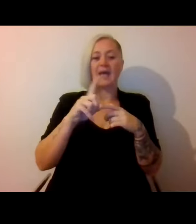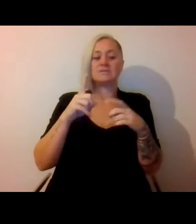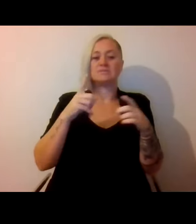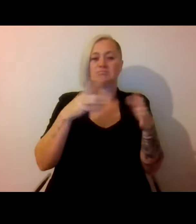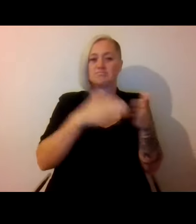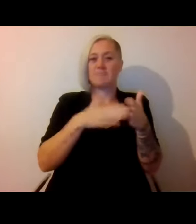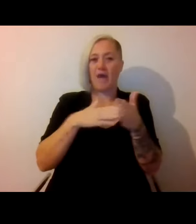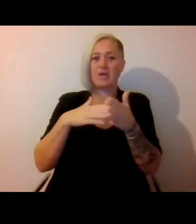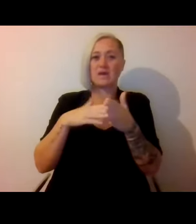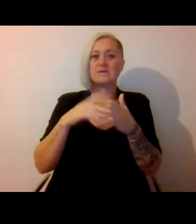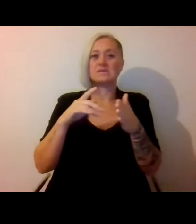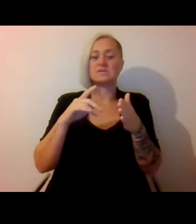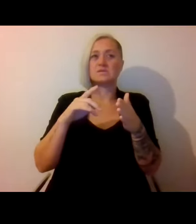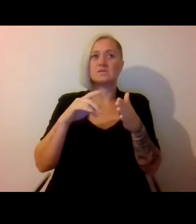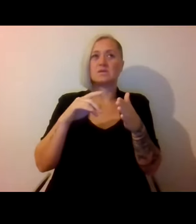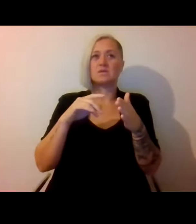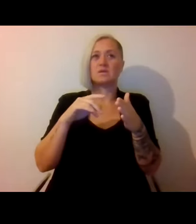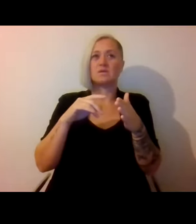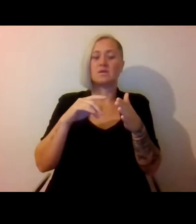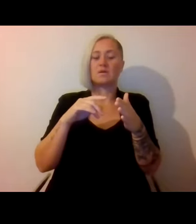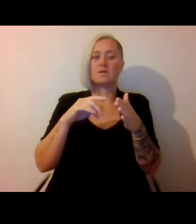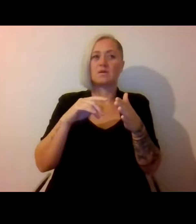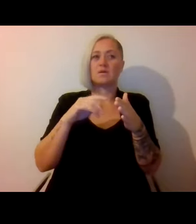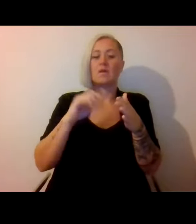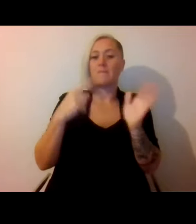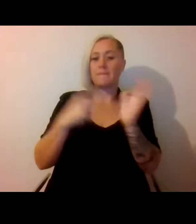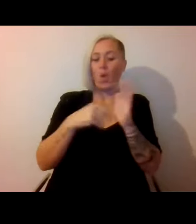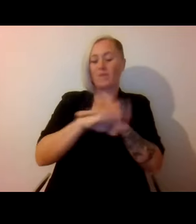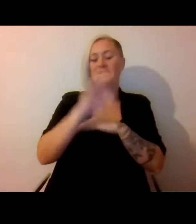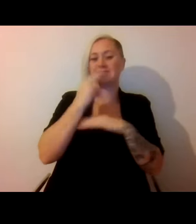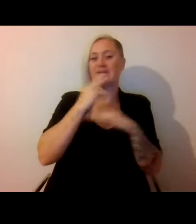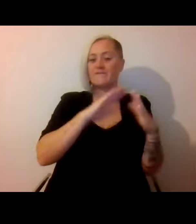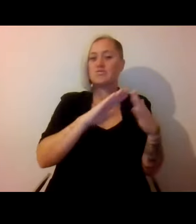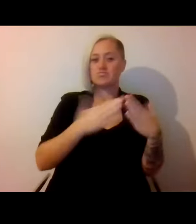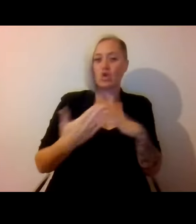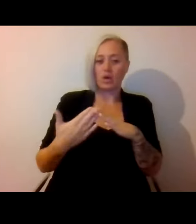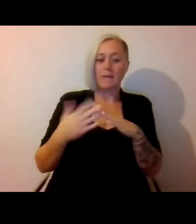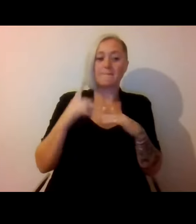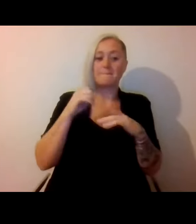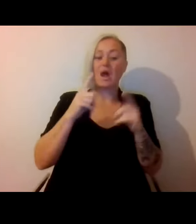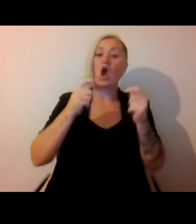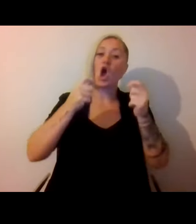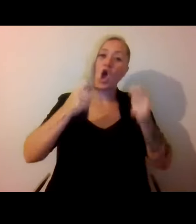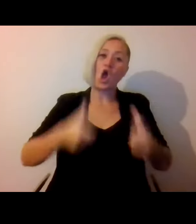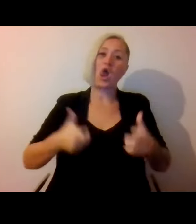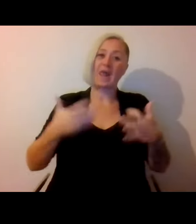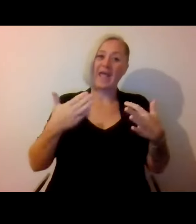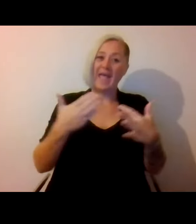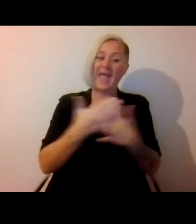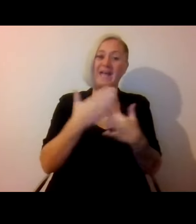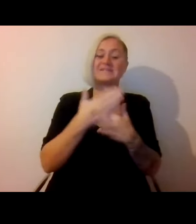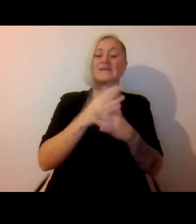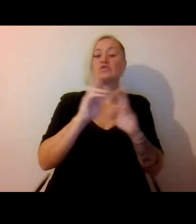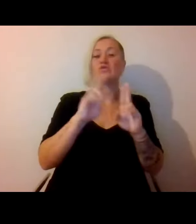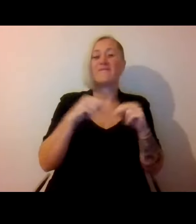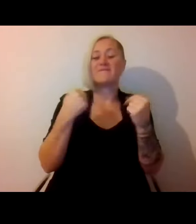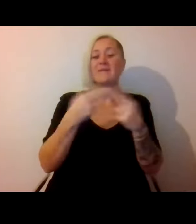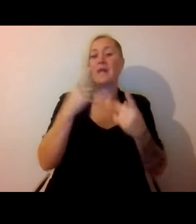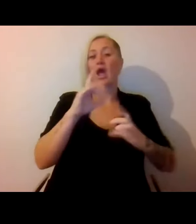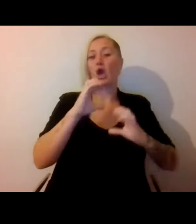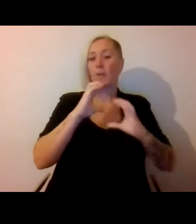are reported in the deaf community population, the early access to family and peer communication are